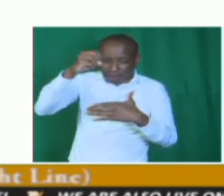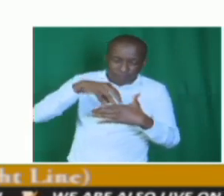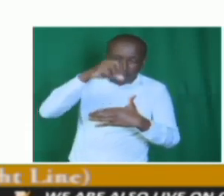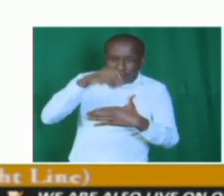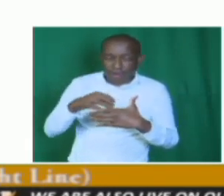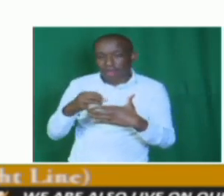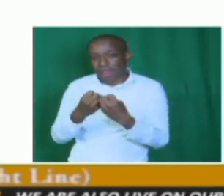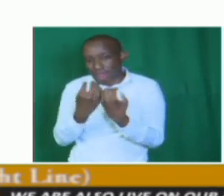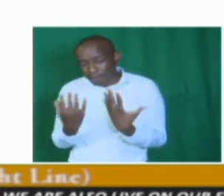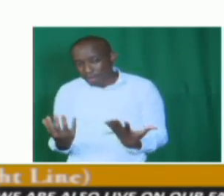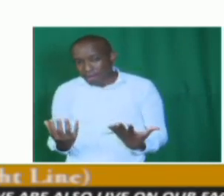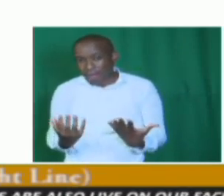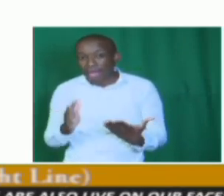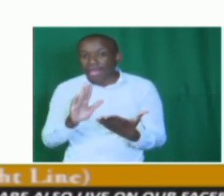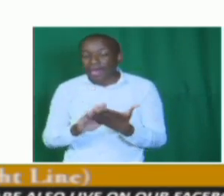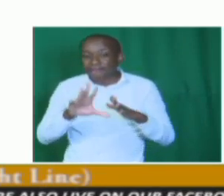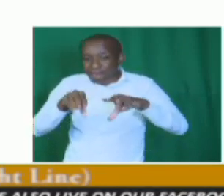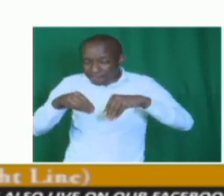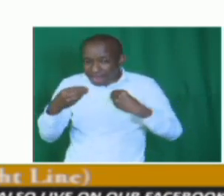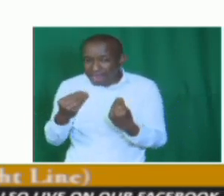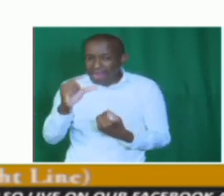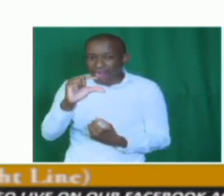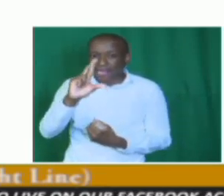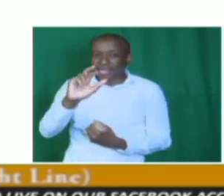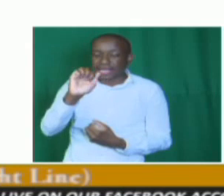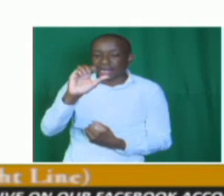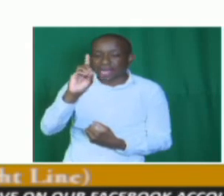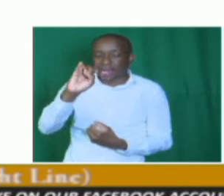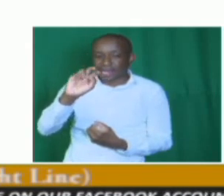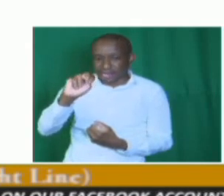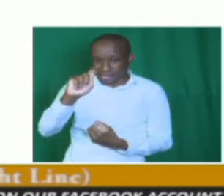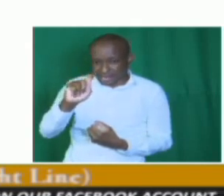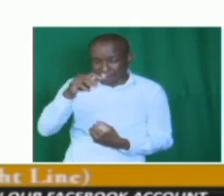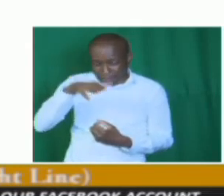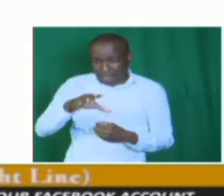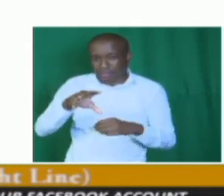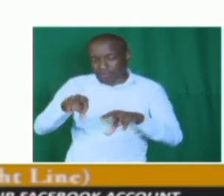be able to find the gradient of a straight line.